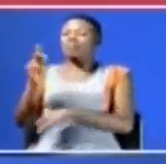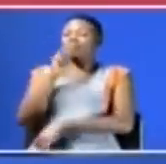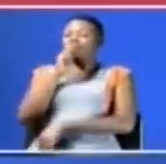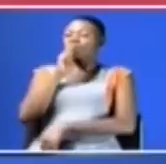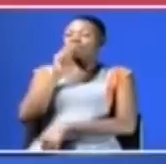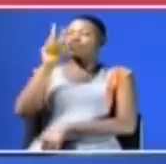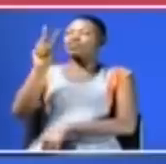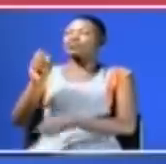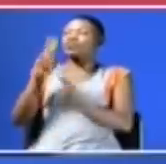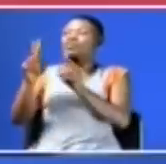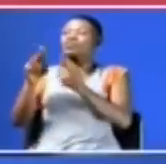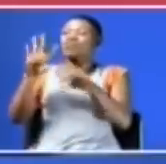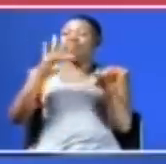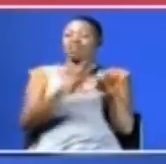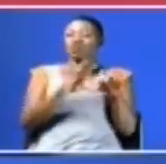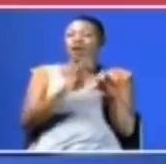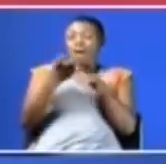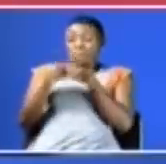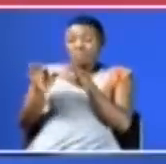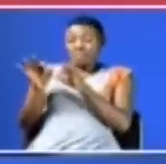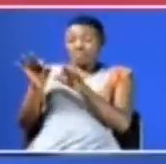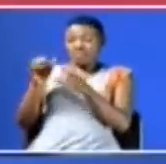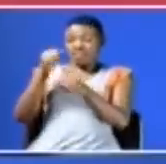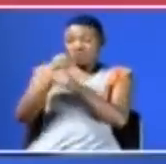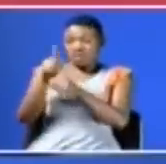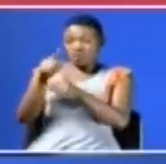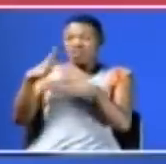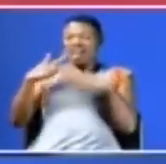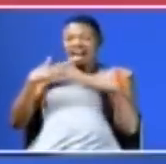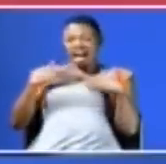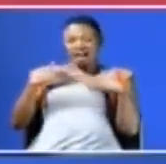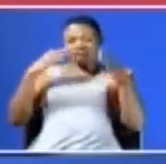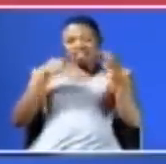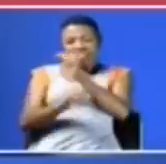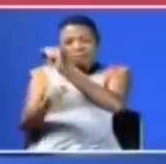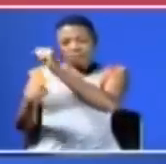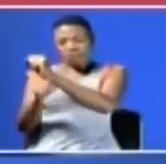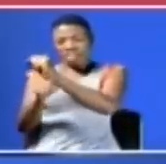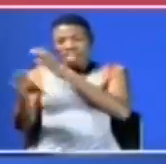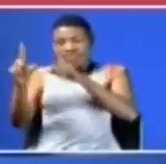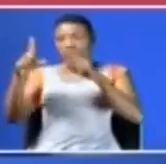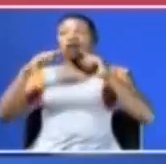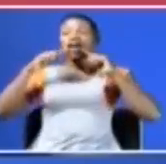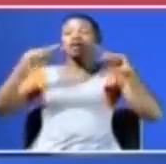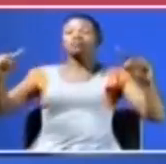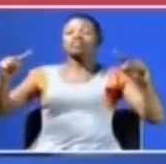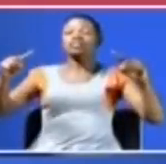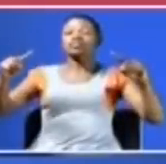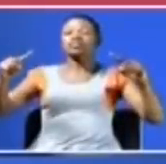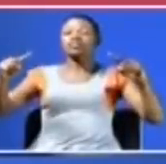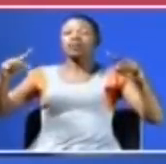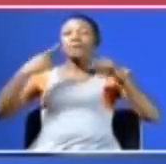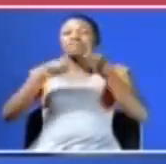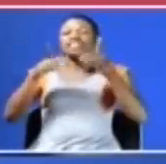the 2022 election. Mm-hmm. And if they did that, they would have had a lot of goodwill if they announced. And so that there's a bit